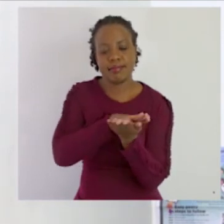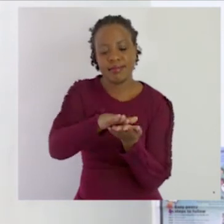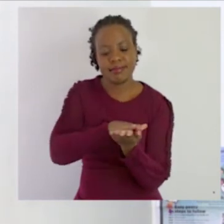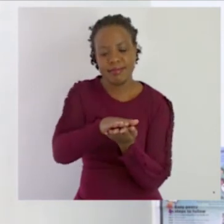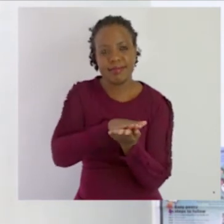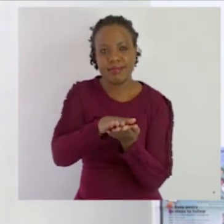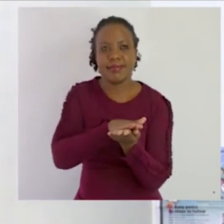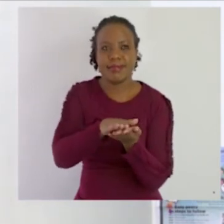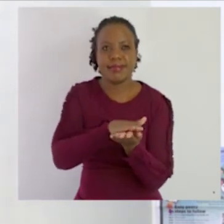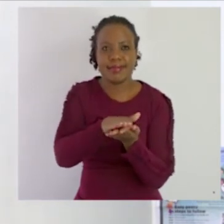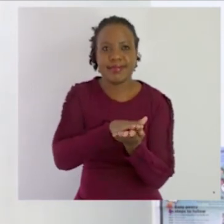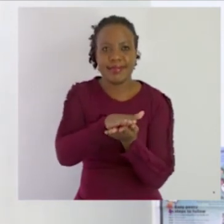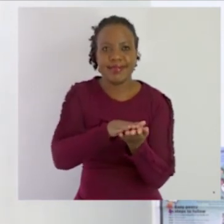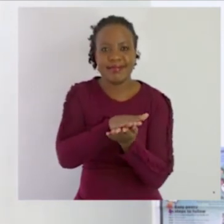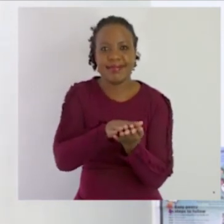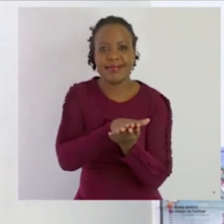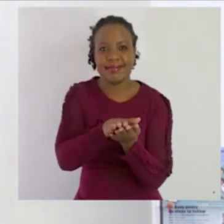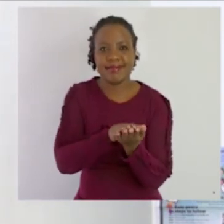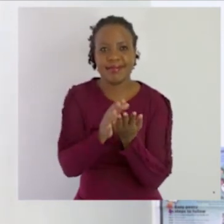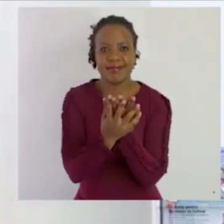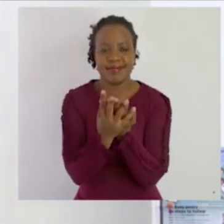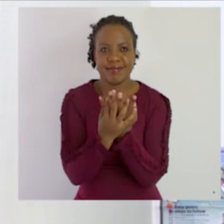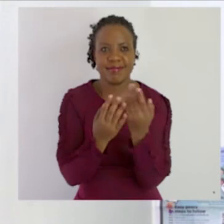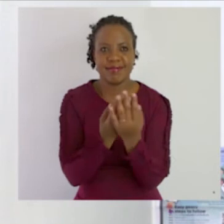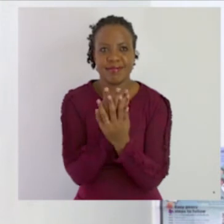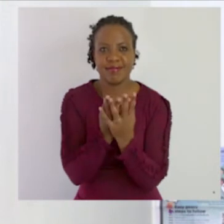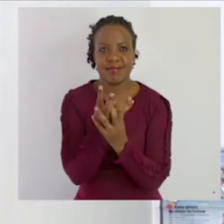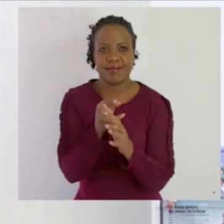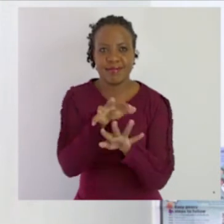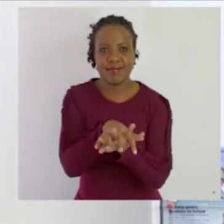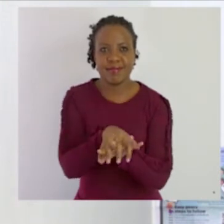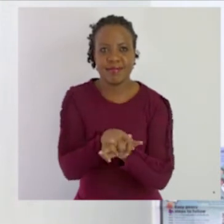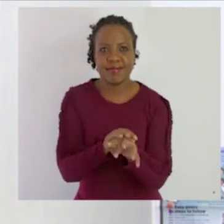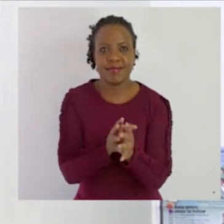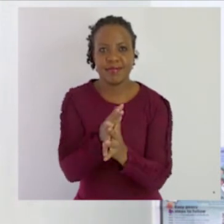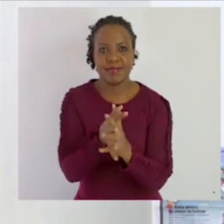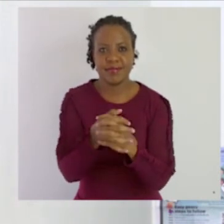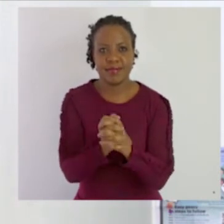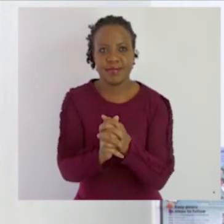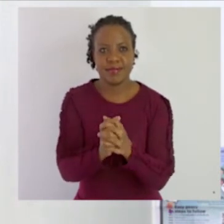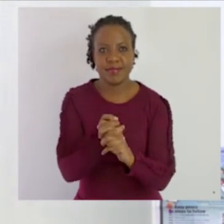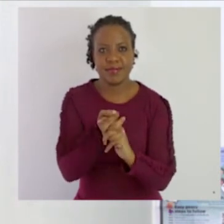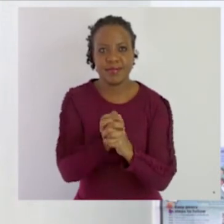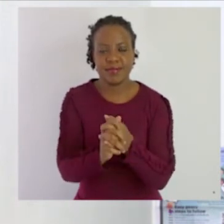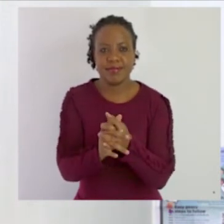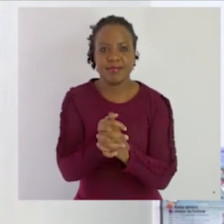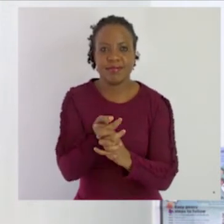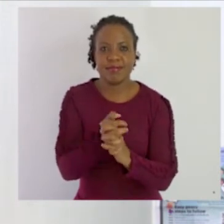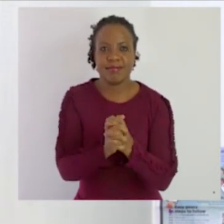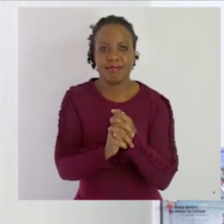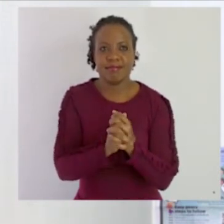Squeeze our hands inside the palm, outside, and in between the